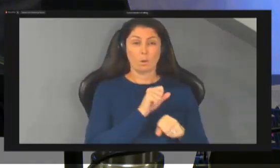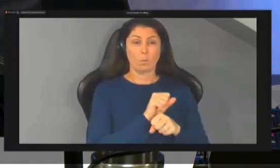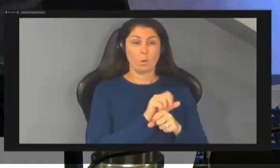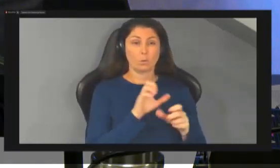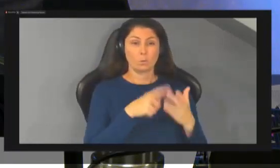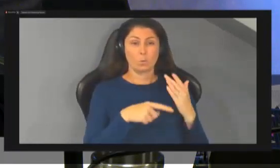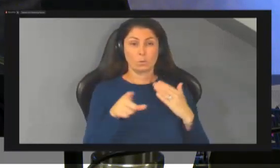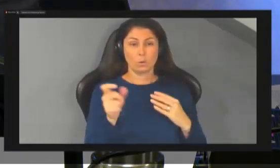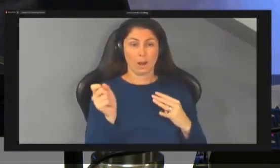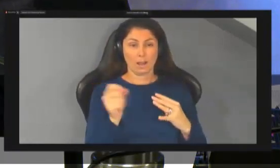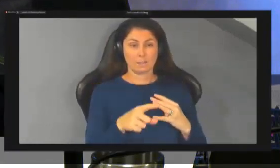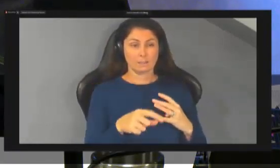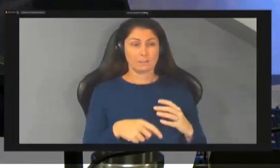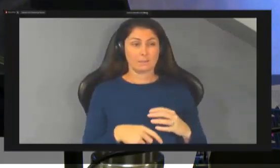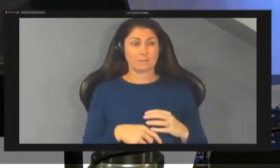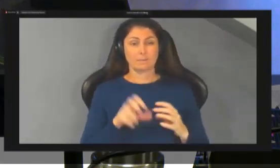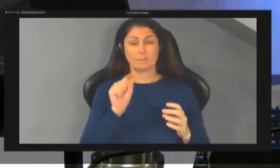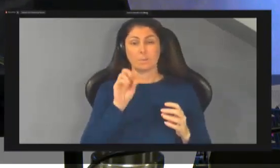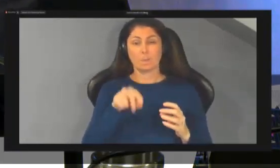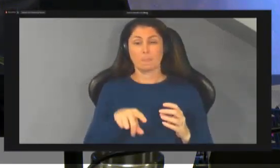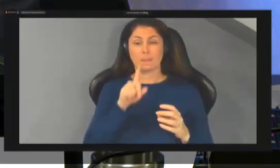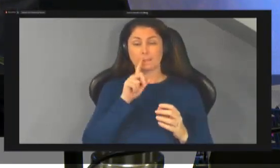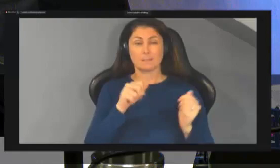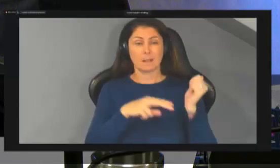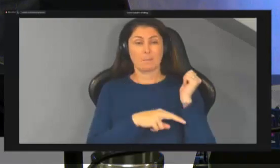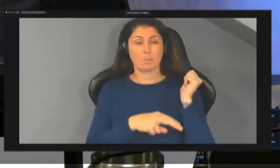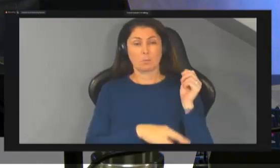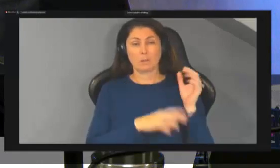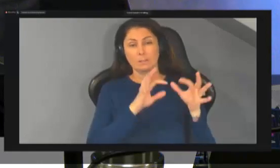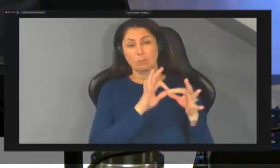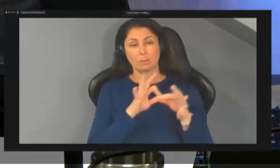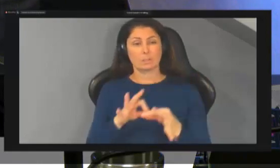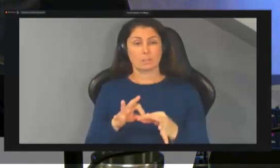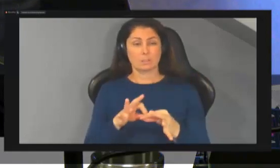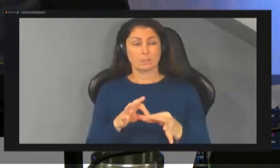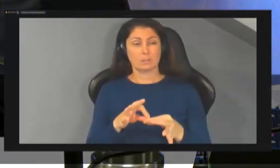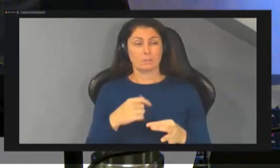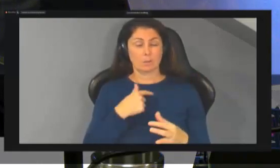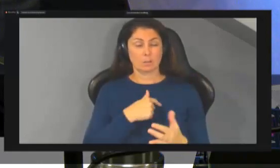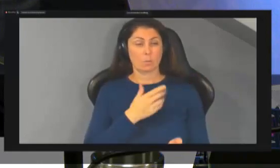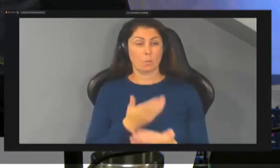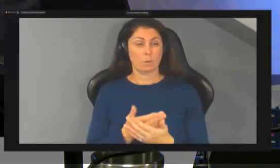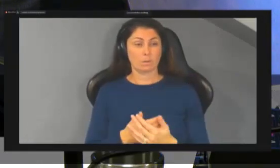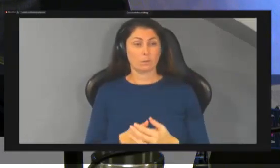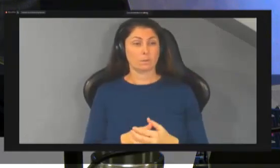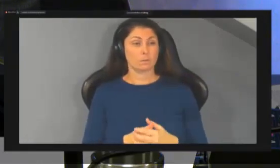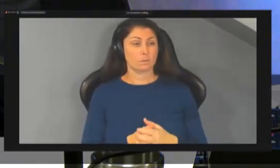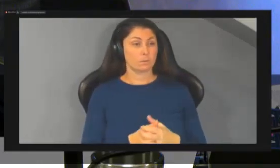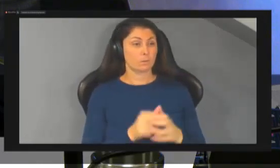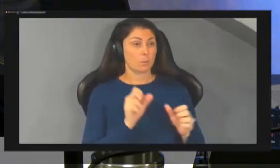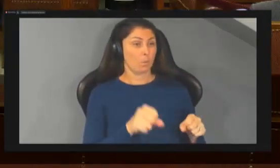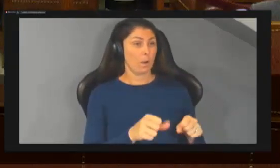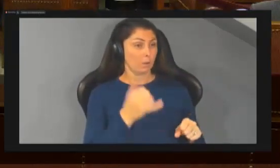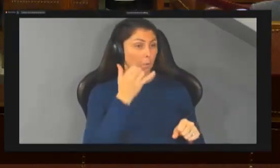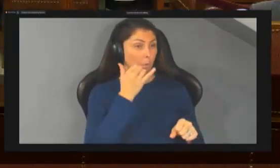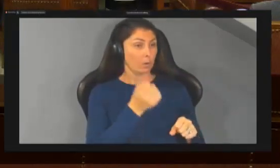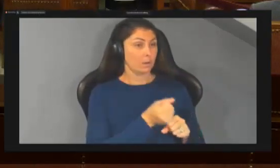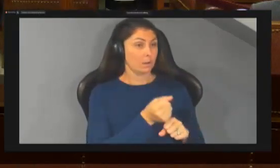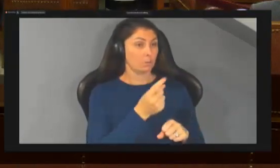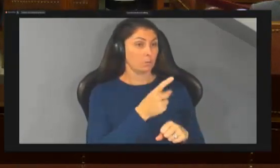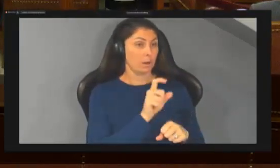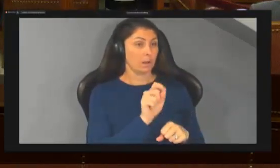for. So this is sort of a bridge to get where you're asking for us to go. So I'll be able to call you next year to ask